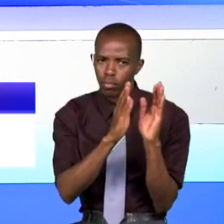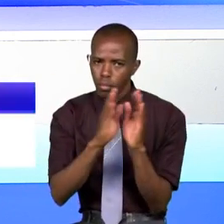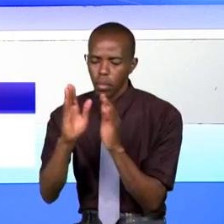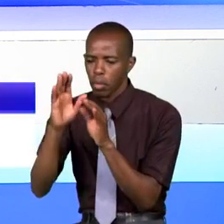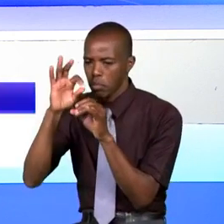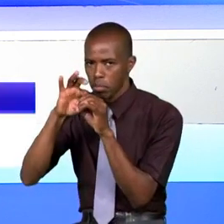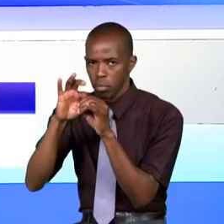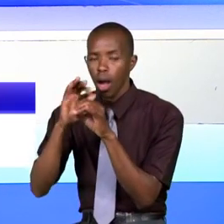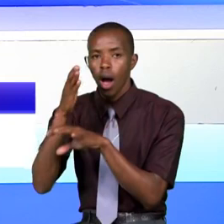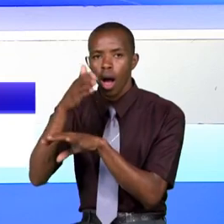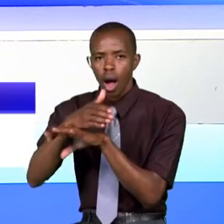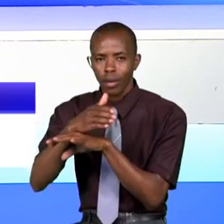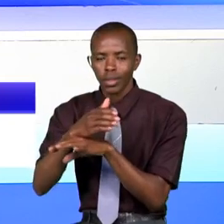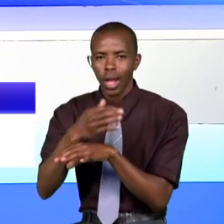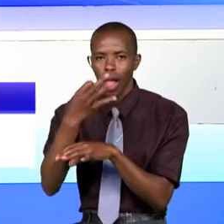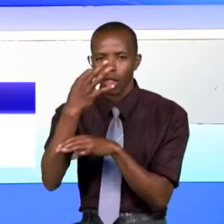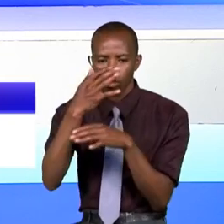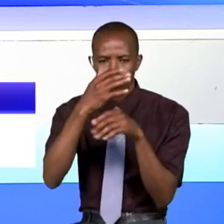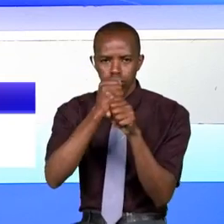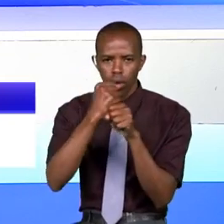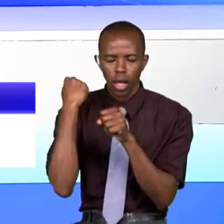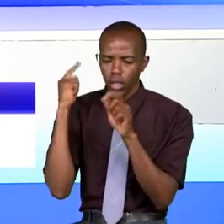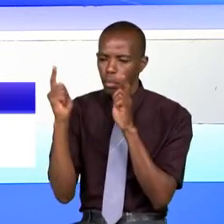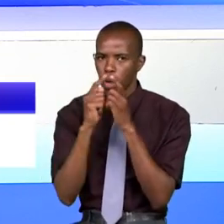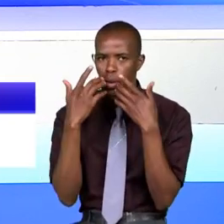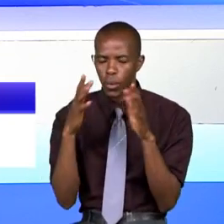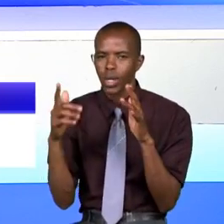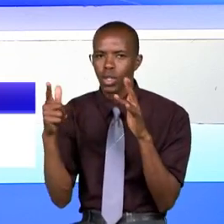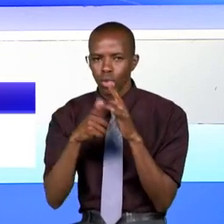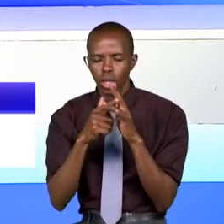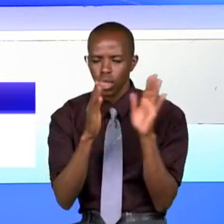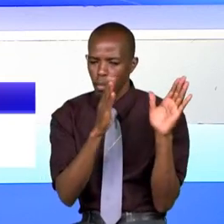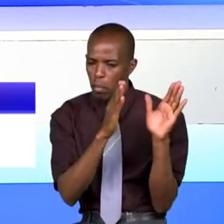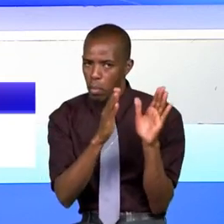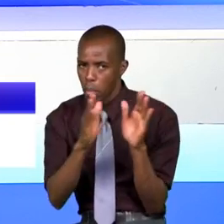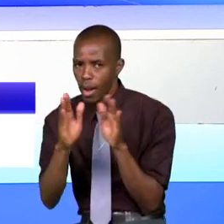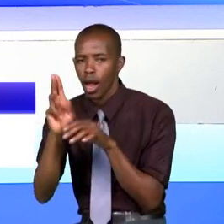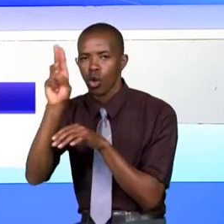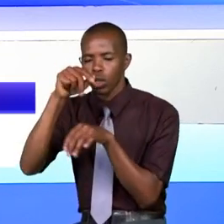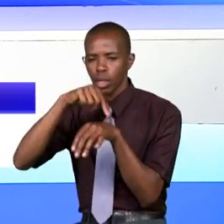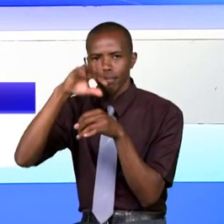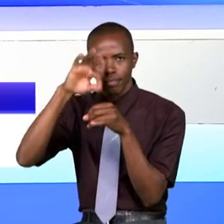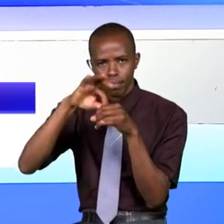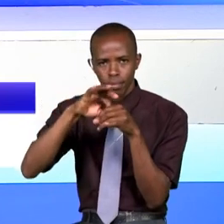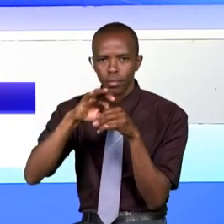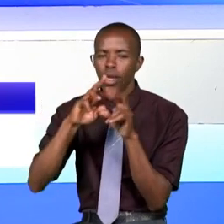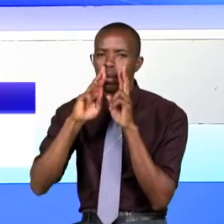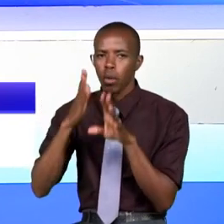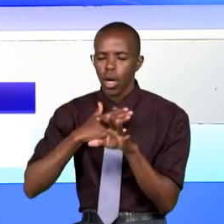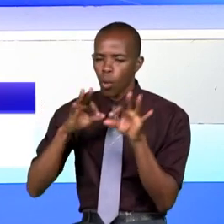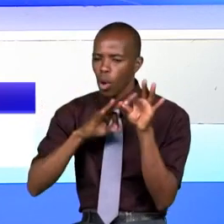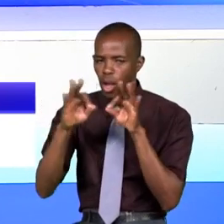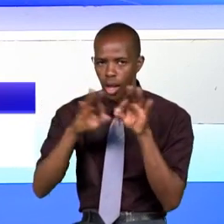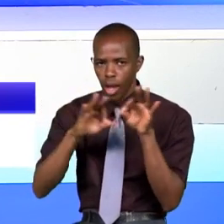This coming a day after more than three coalitions met yesterday to begin formulating plans to use in the elections. And as Daniel Karaoke